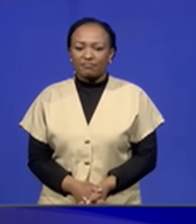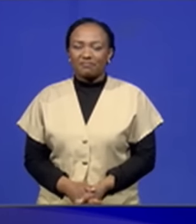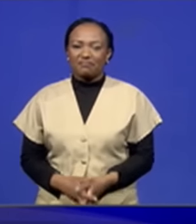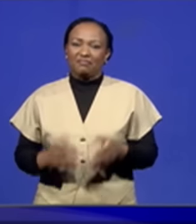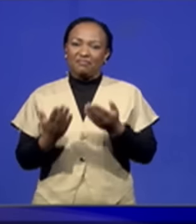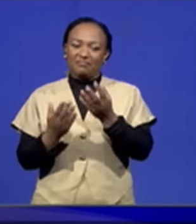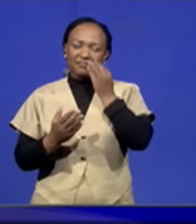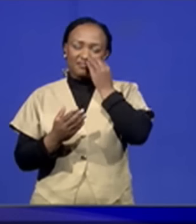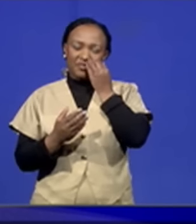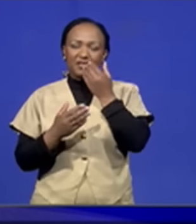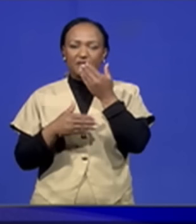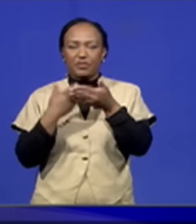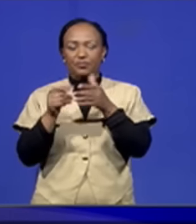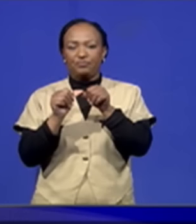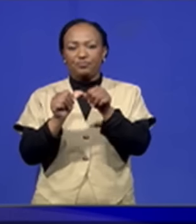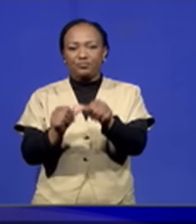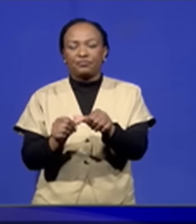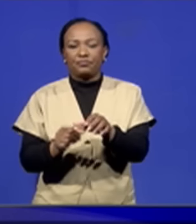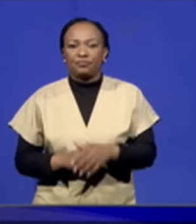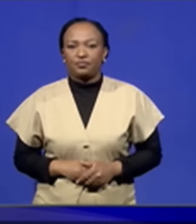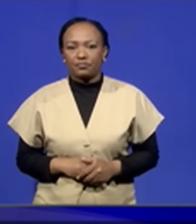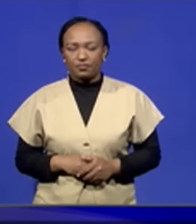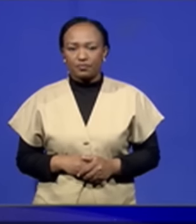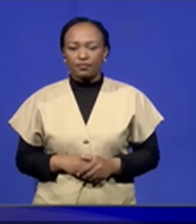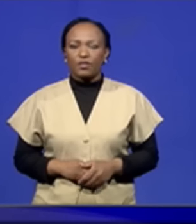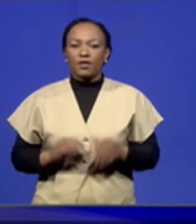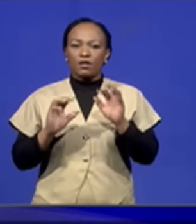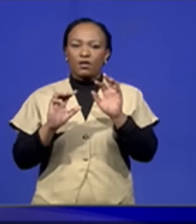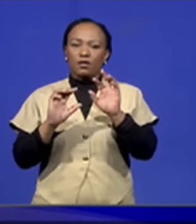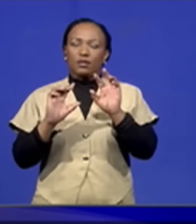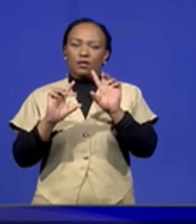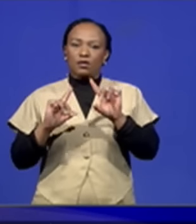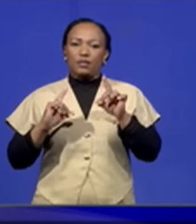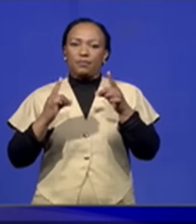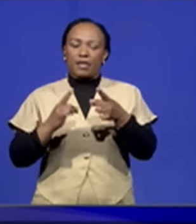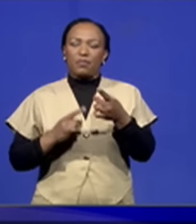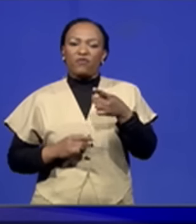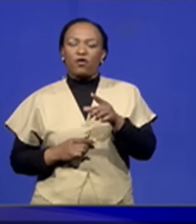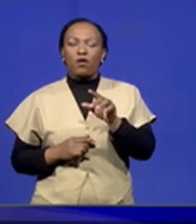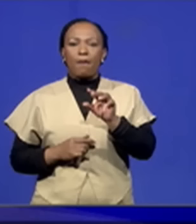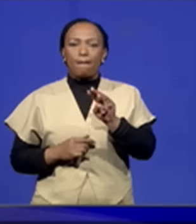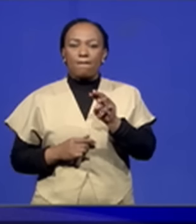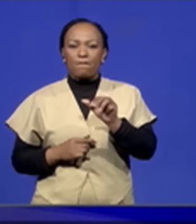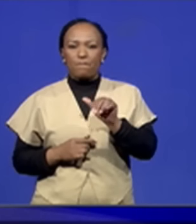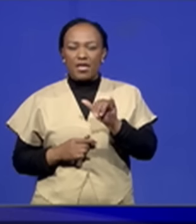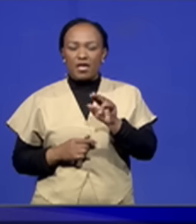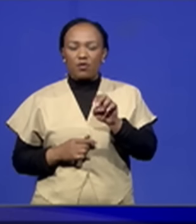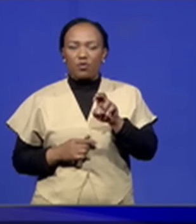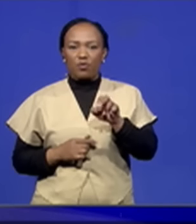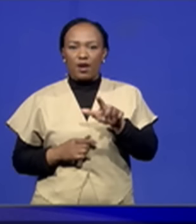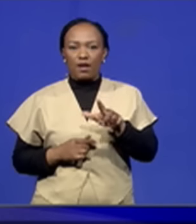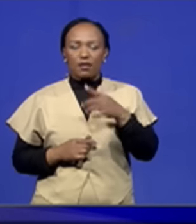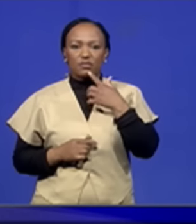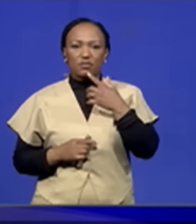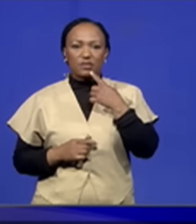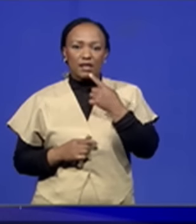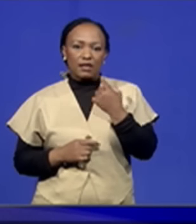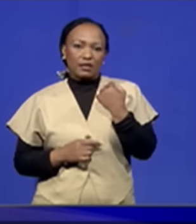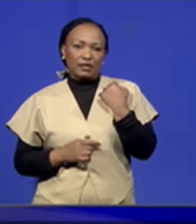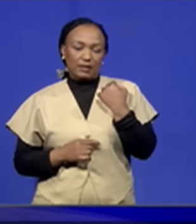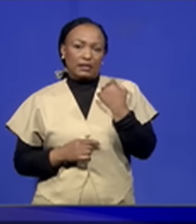Motho re santse re le mmogo. Lefapha la Diminerale la re le begile dintsho di le 33 tsa meepo